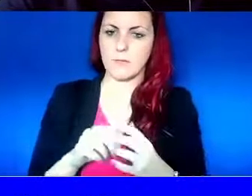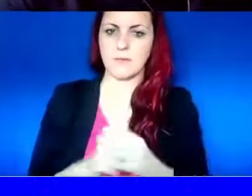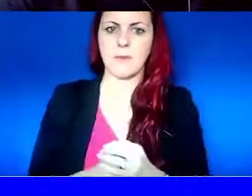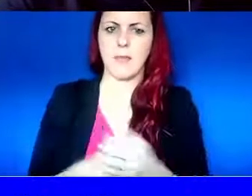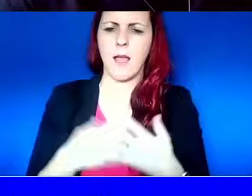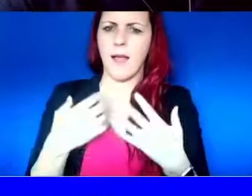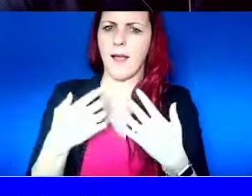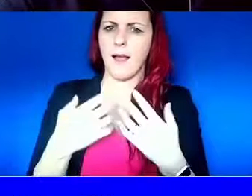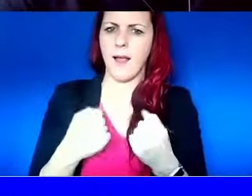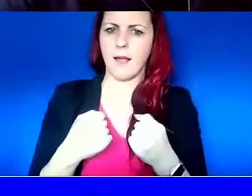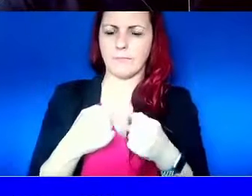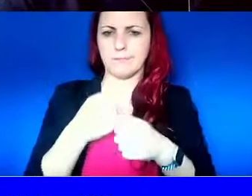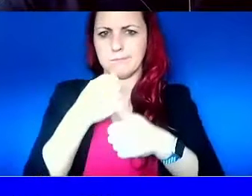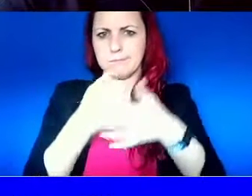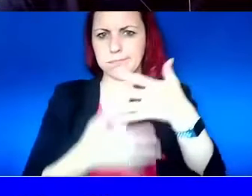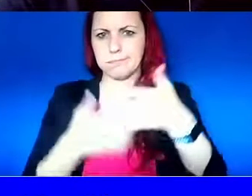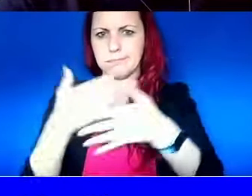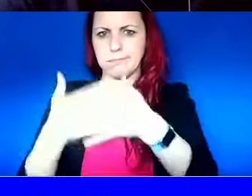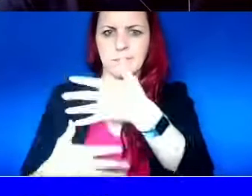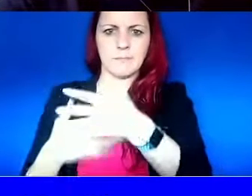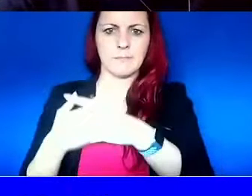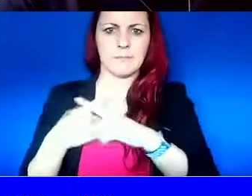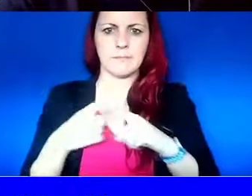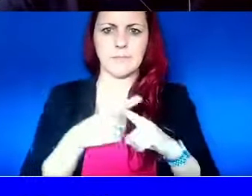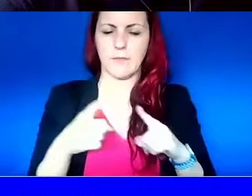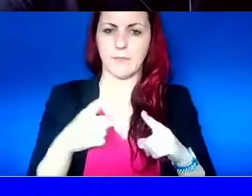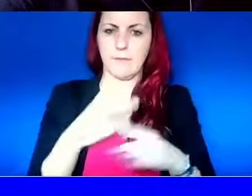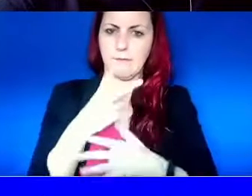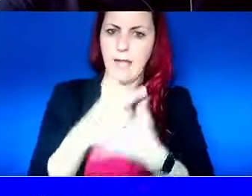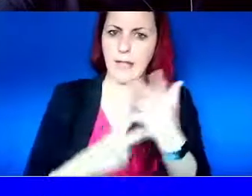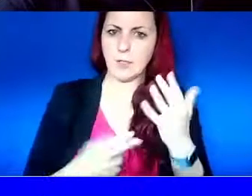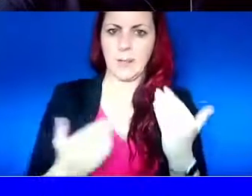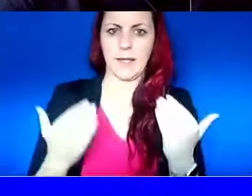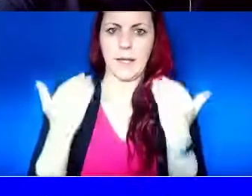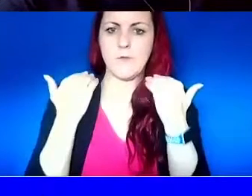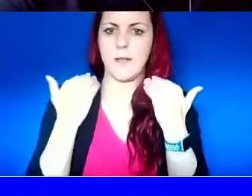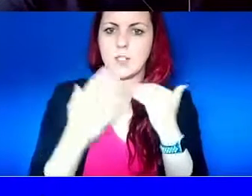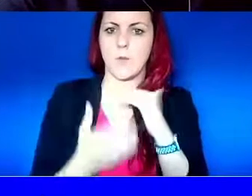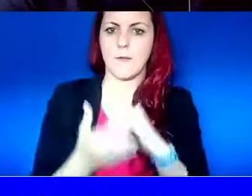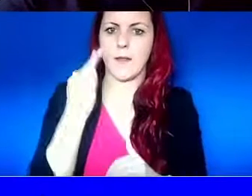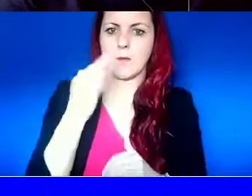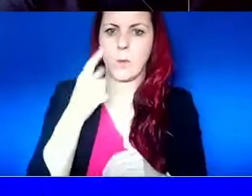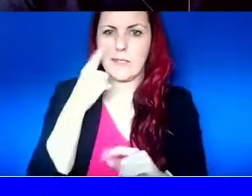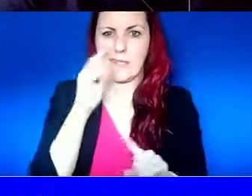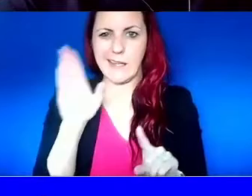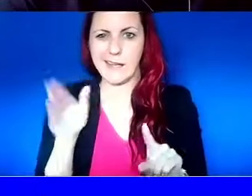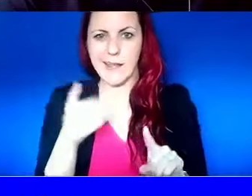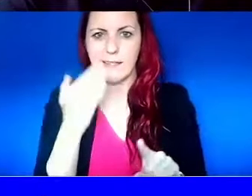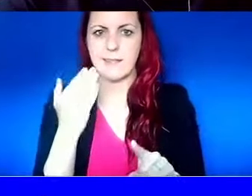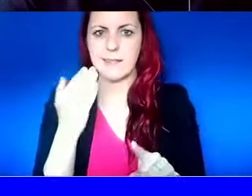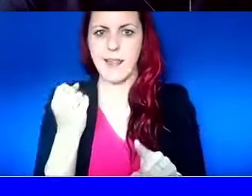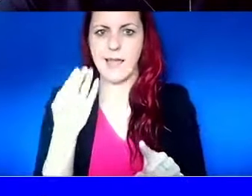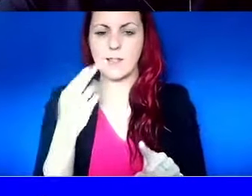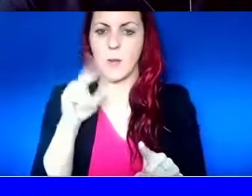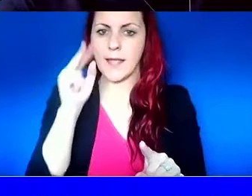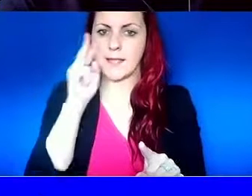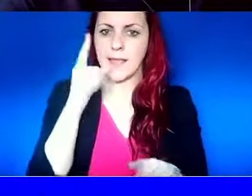a huge amount of rich and very valuable data. And if you see from the next slide, we